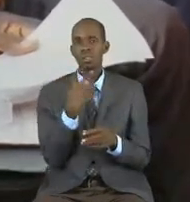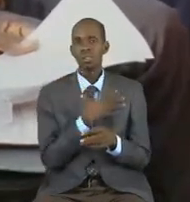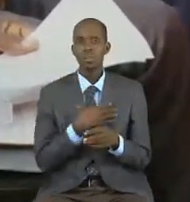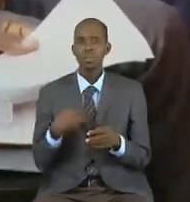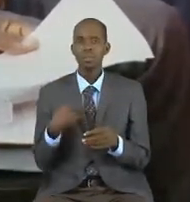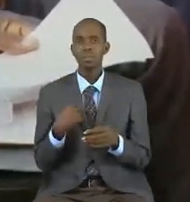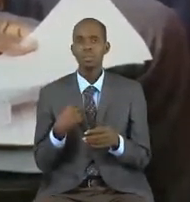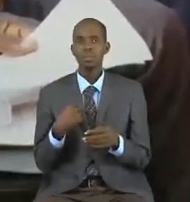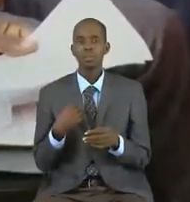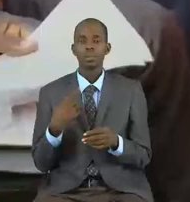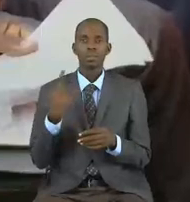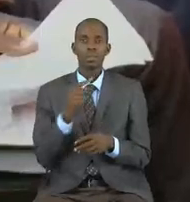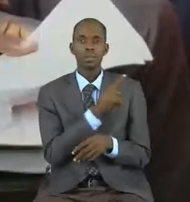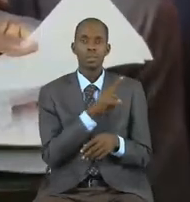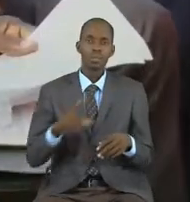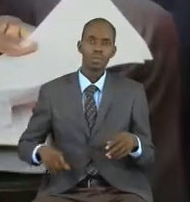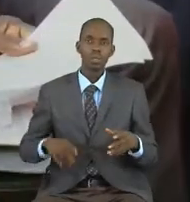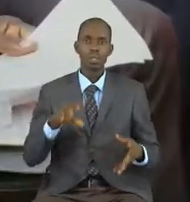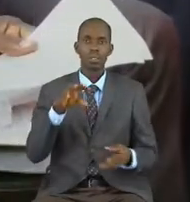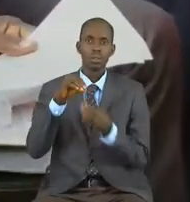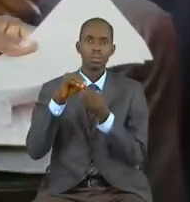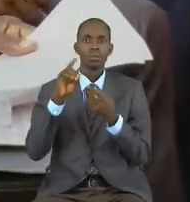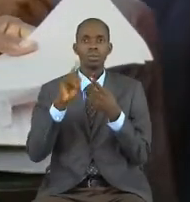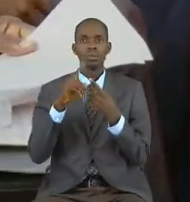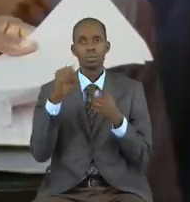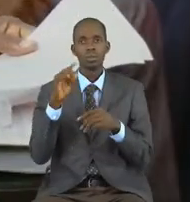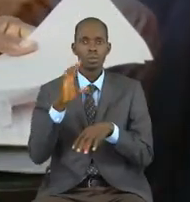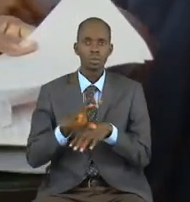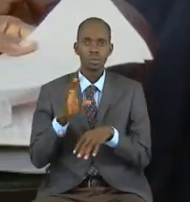the Lord added to the church daily.